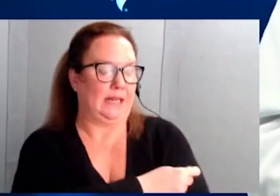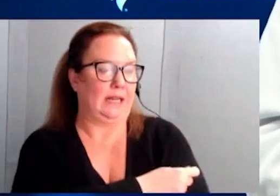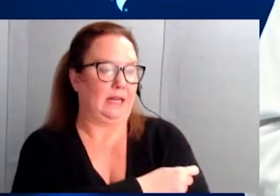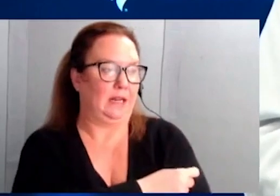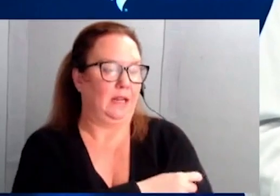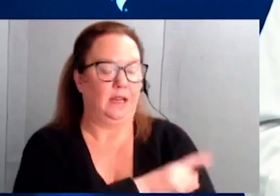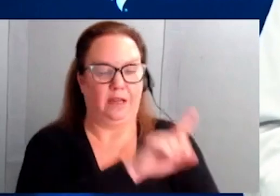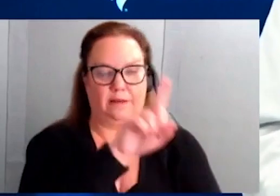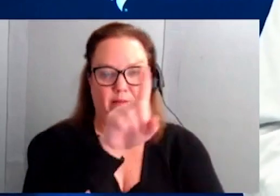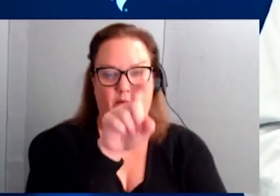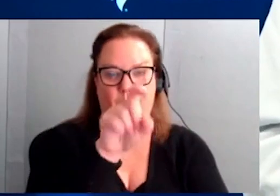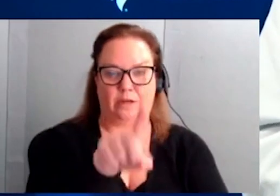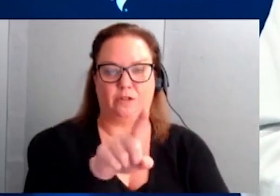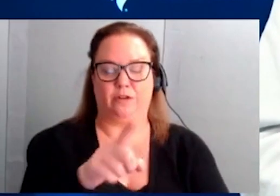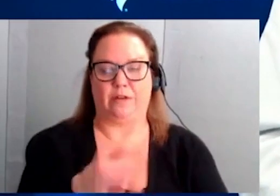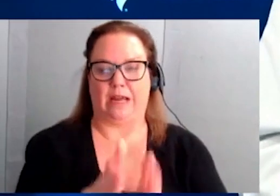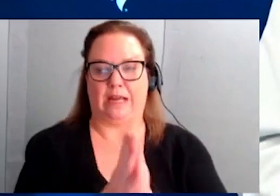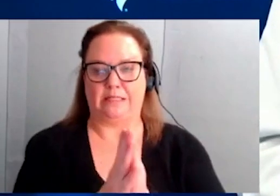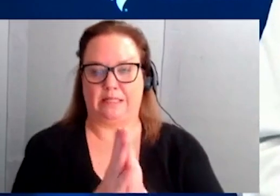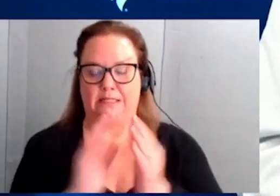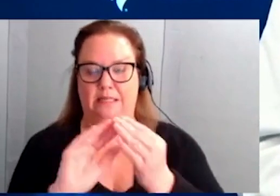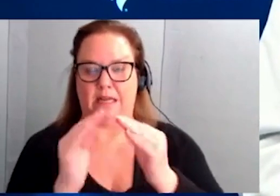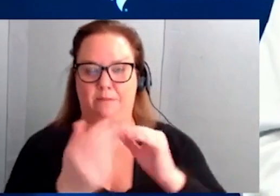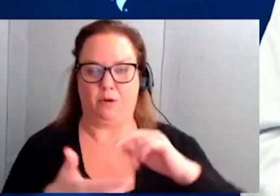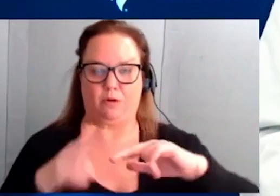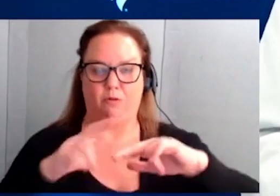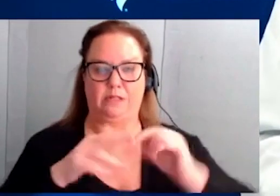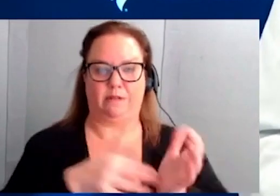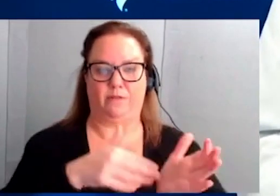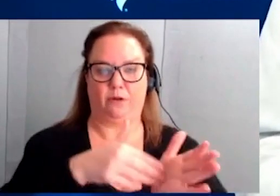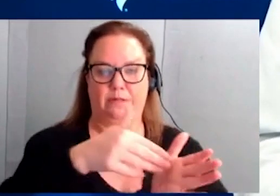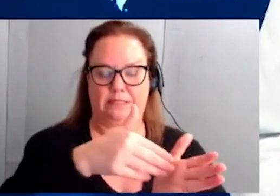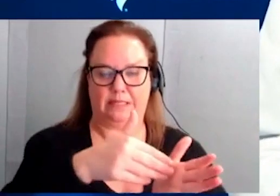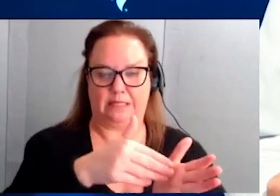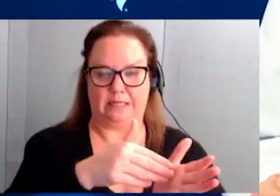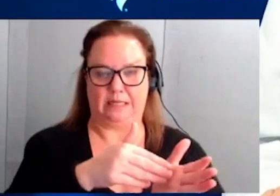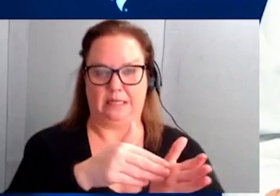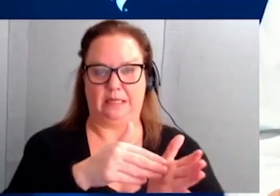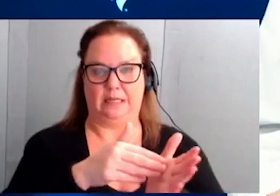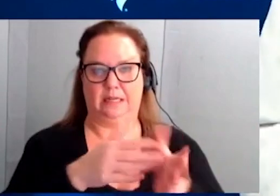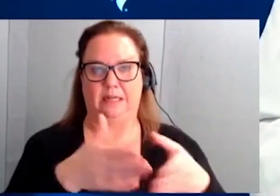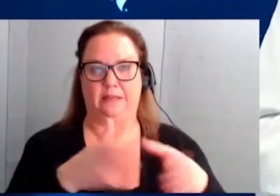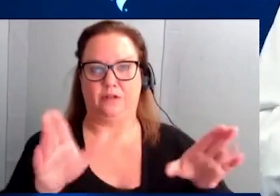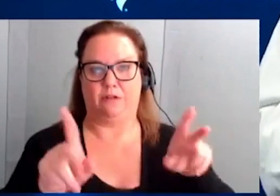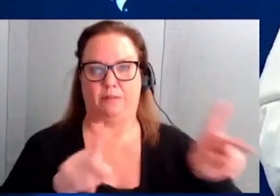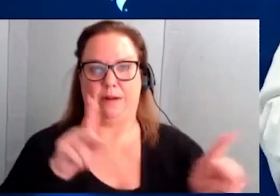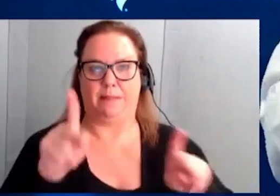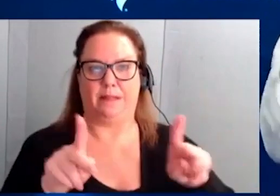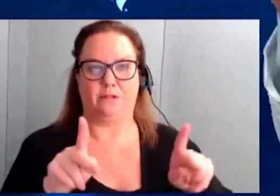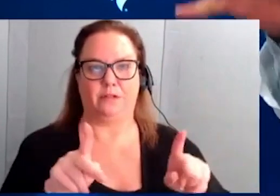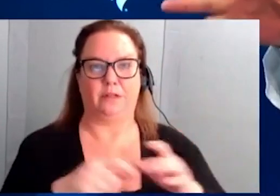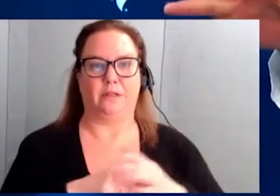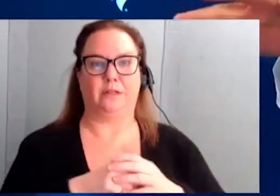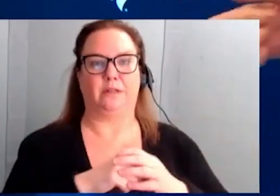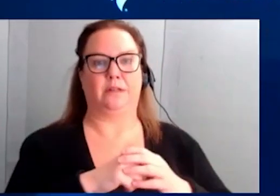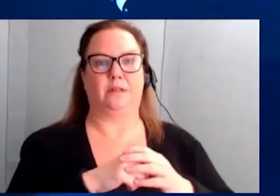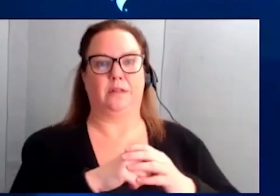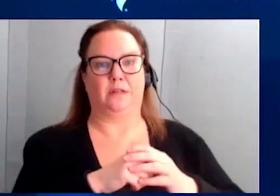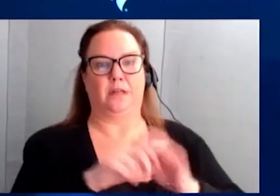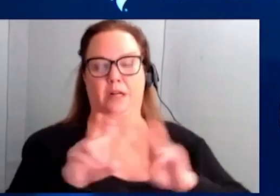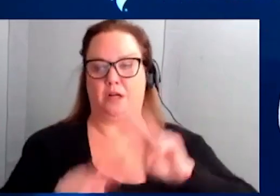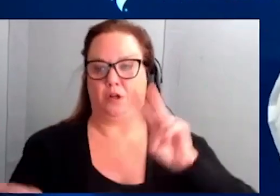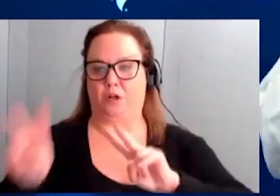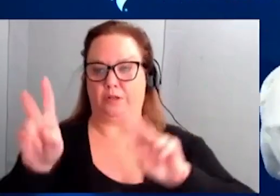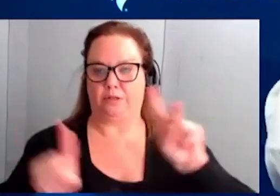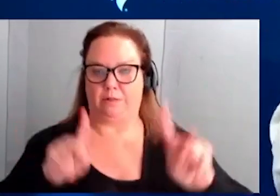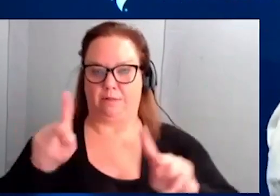is there an increased number or increased frequency than it is in the general population? And if it is, what you do is you go take a look at those people and you actually